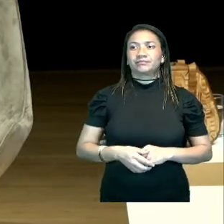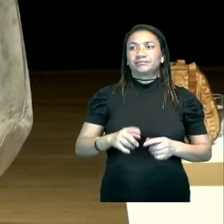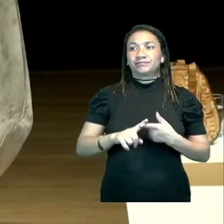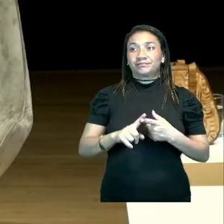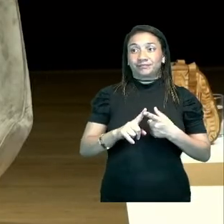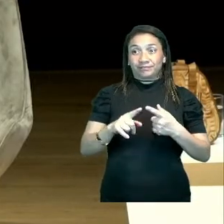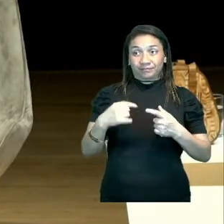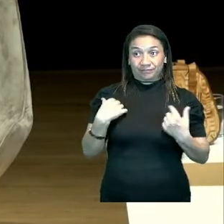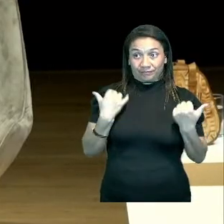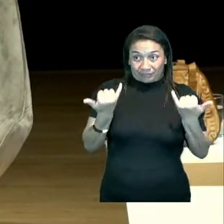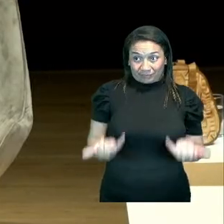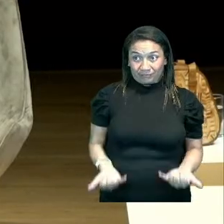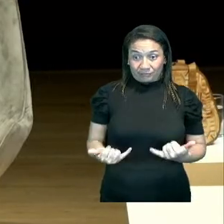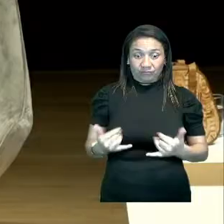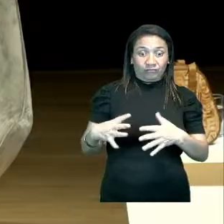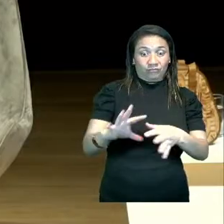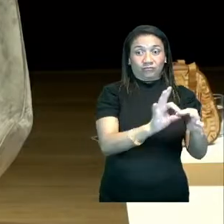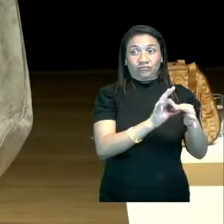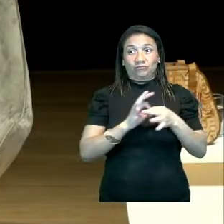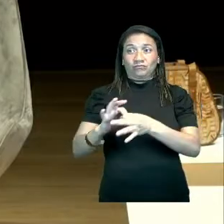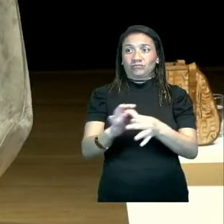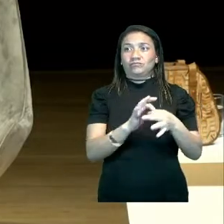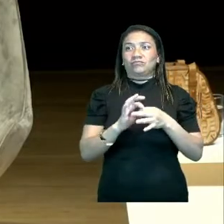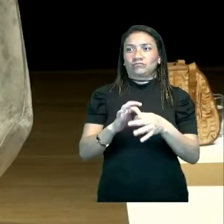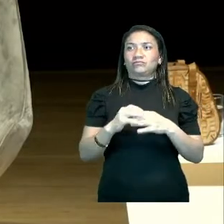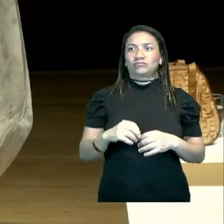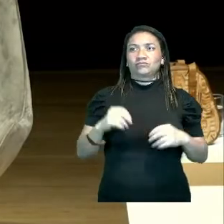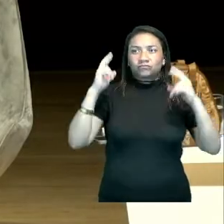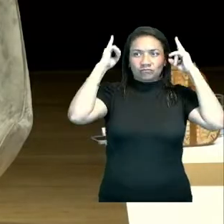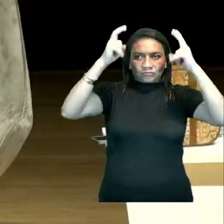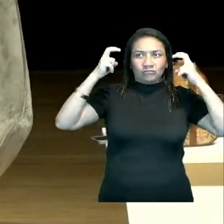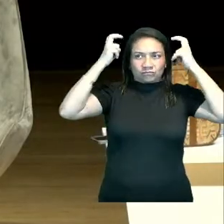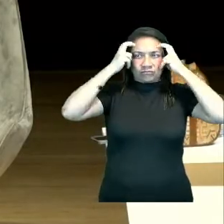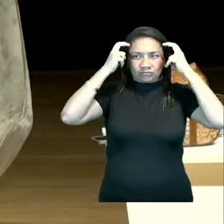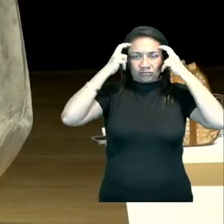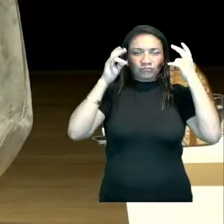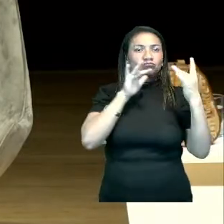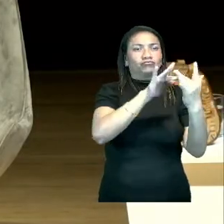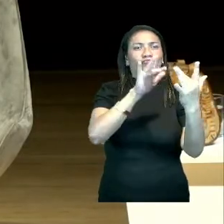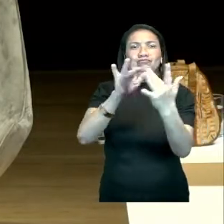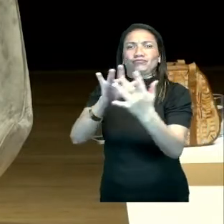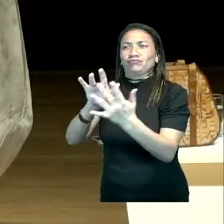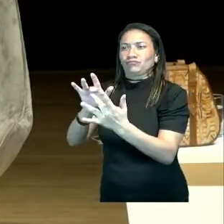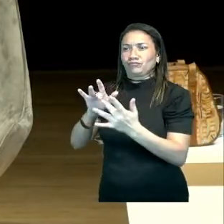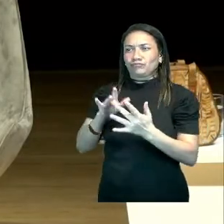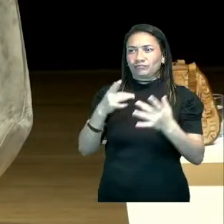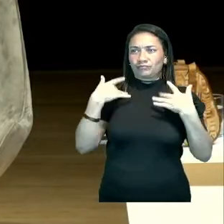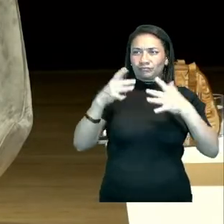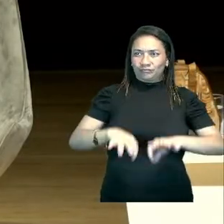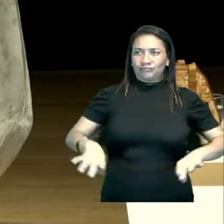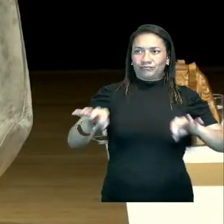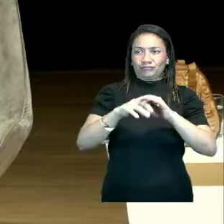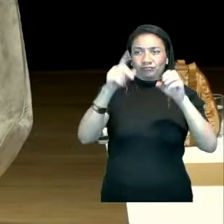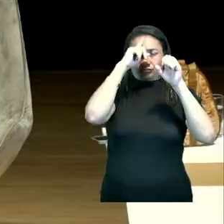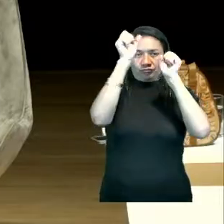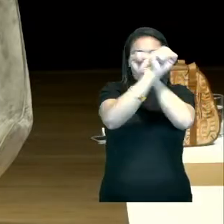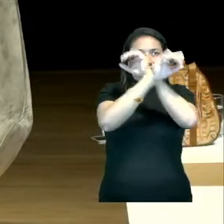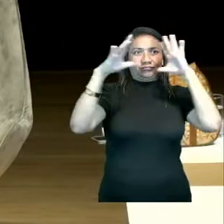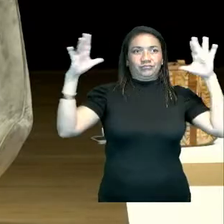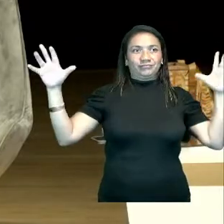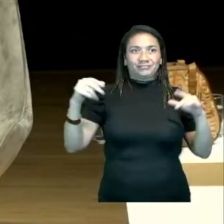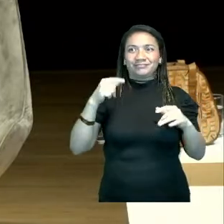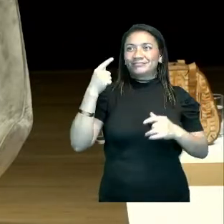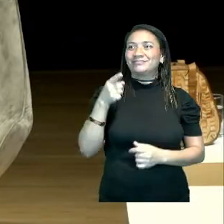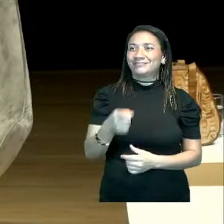our knowledges are connected. So we can imagine, we saw an example here with the beautiful song.